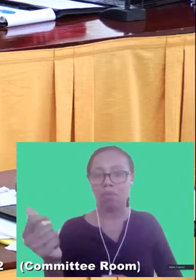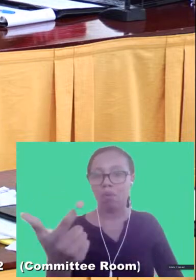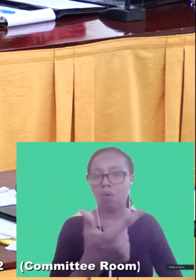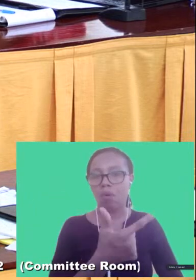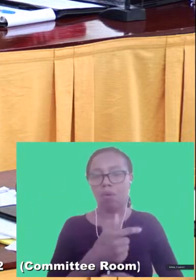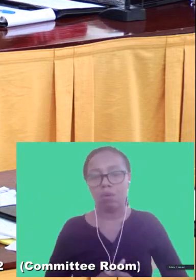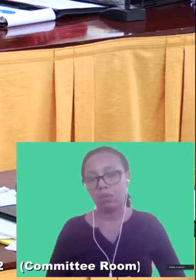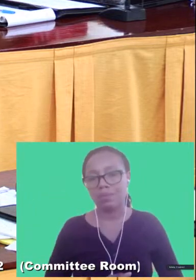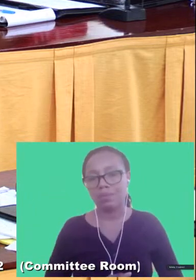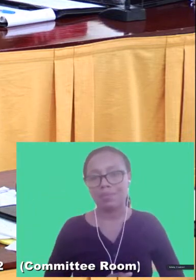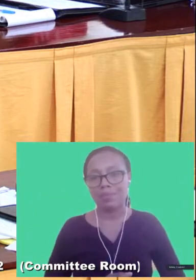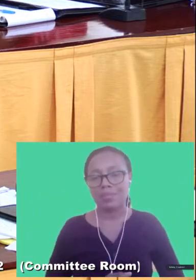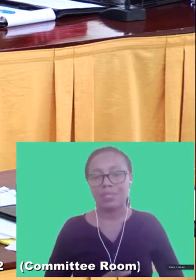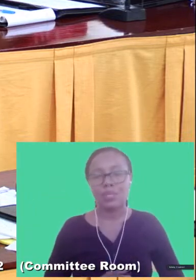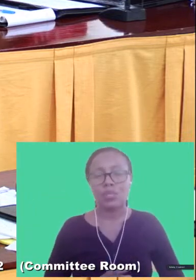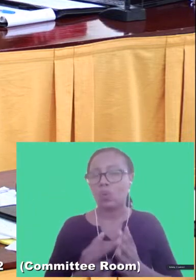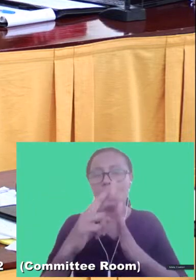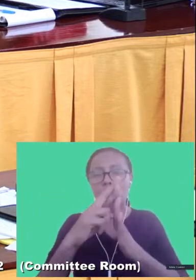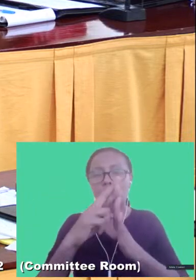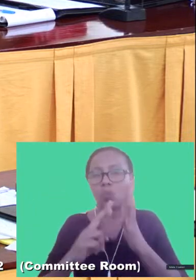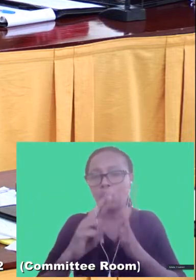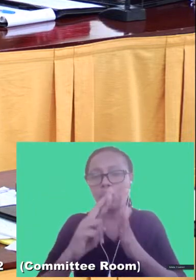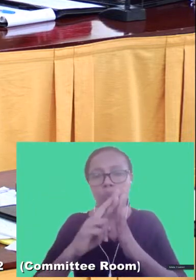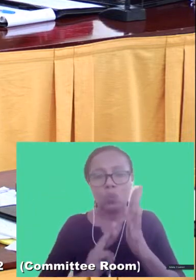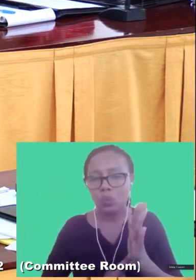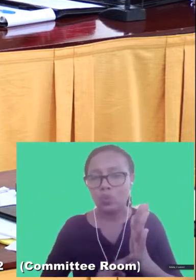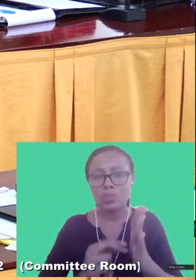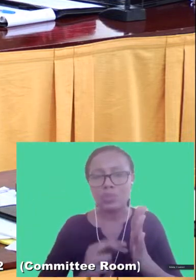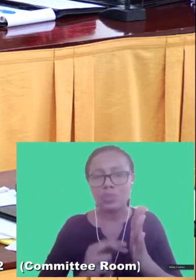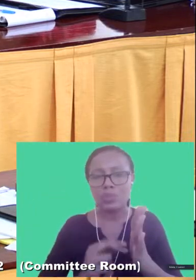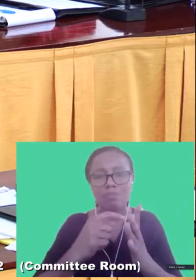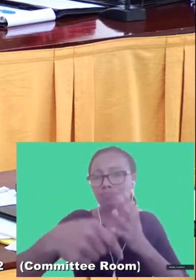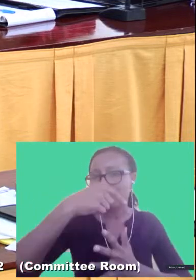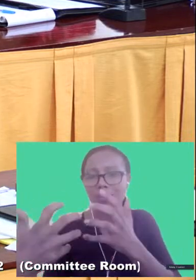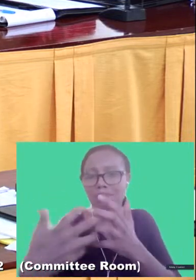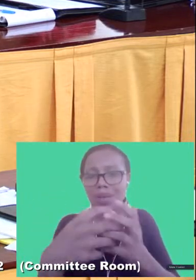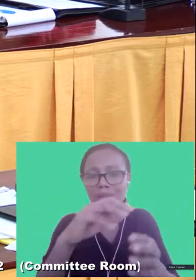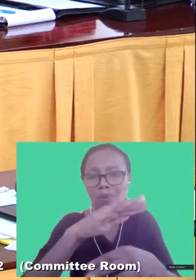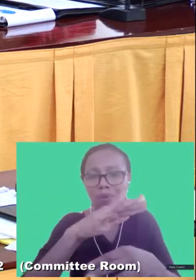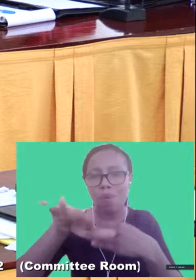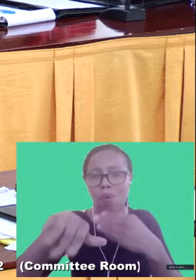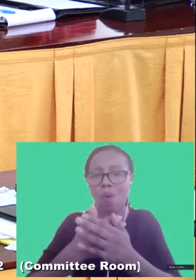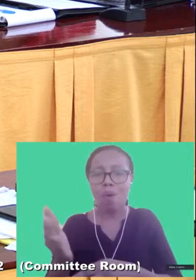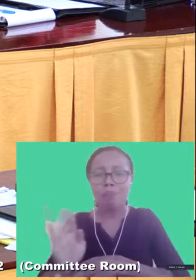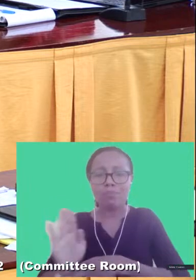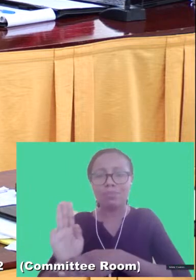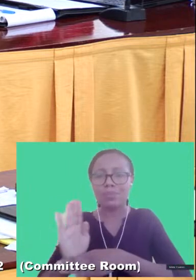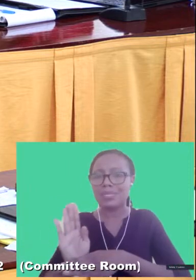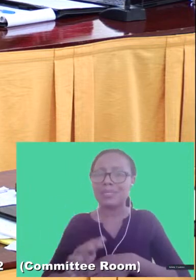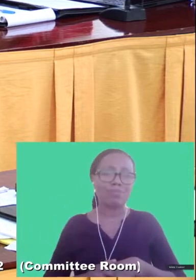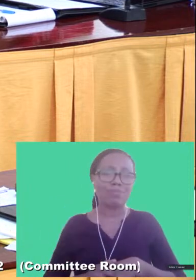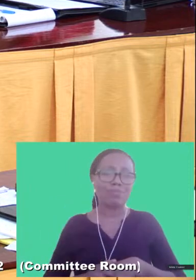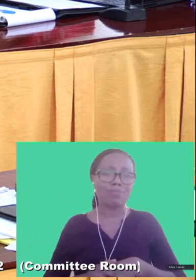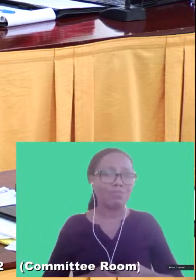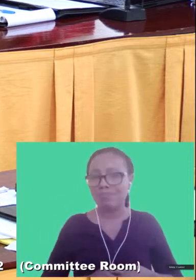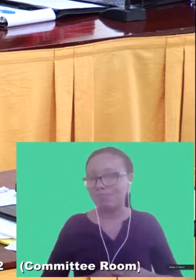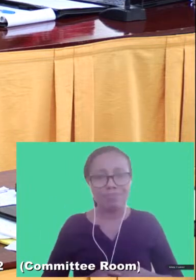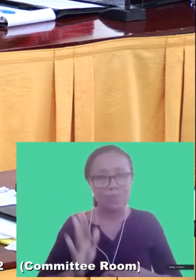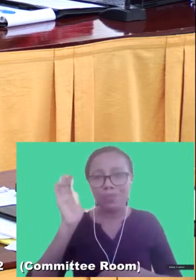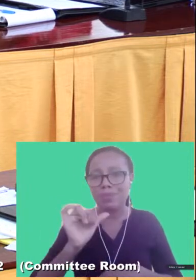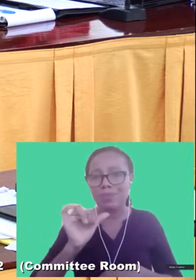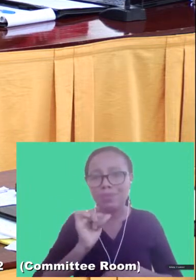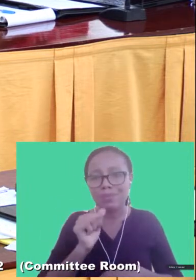cannot work. And so therefore, again, honorable member, long story cut short, your intervention is welcomed,